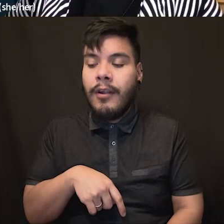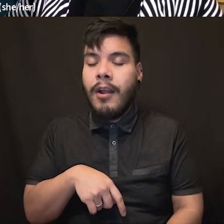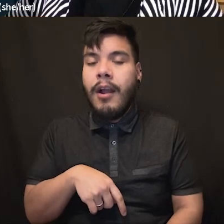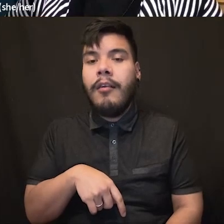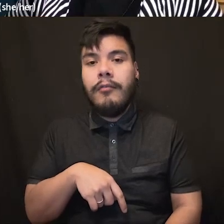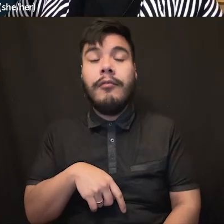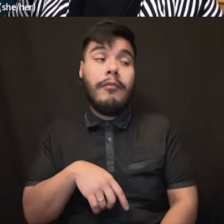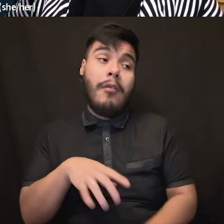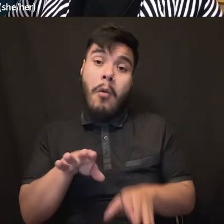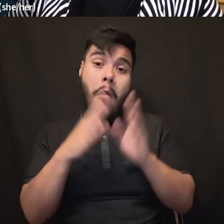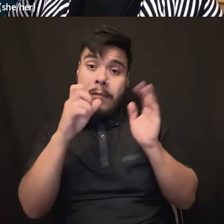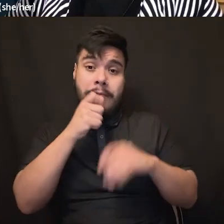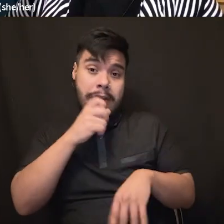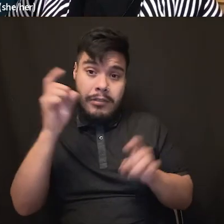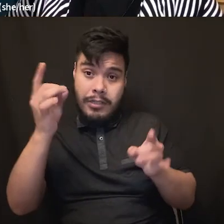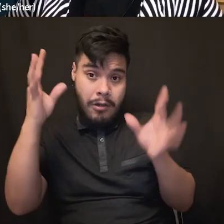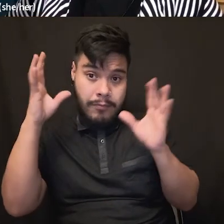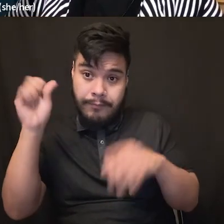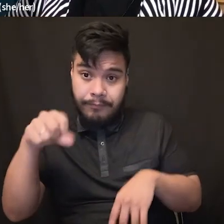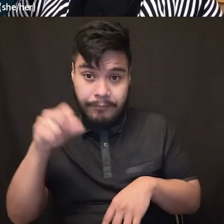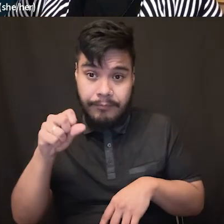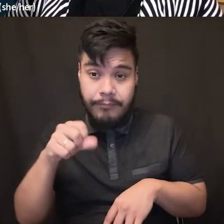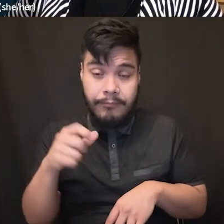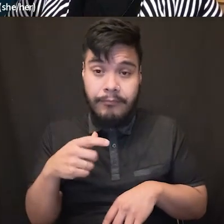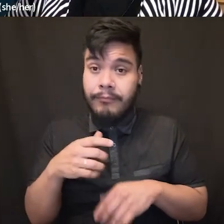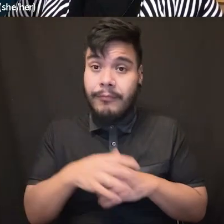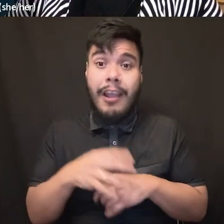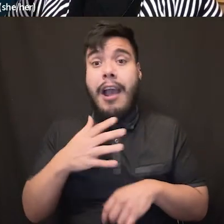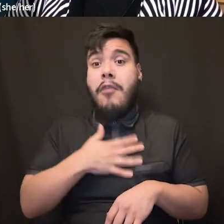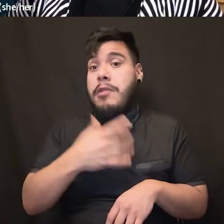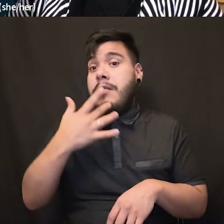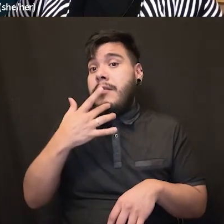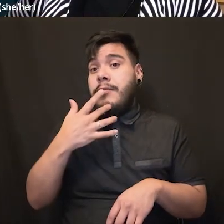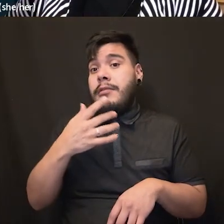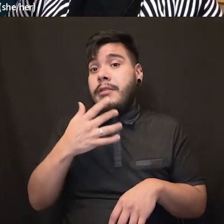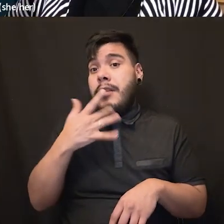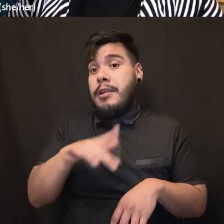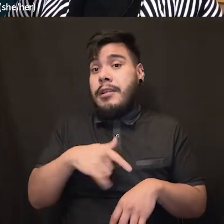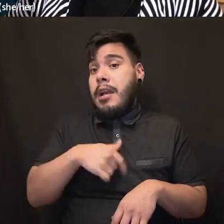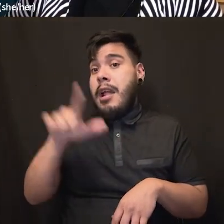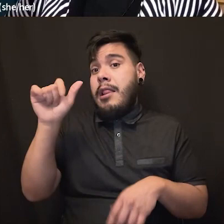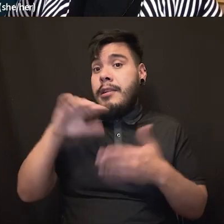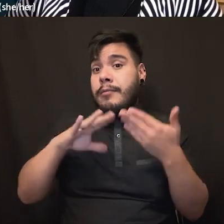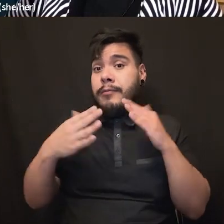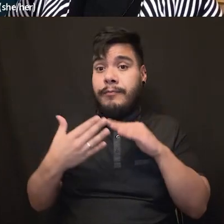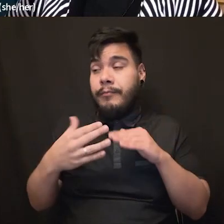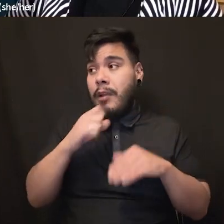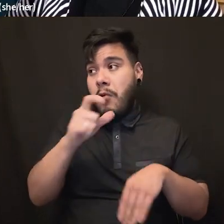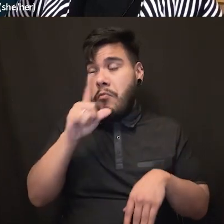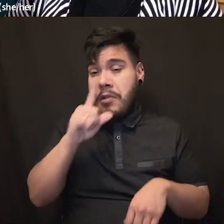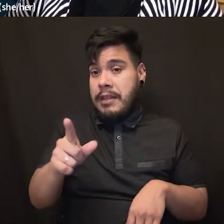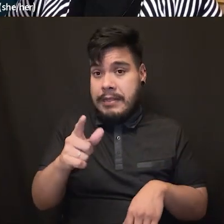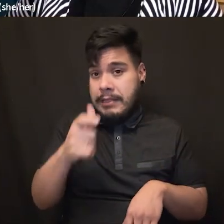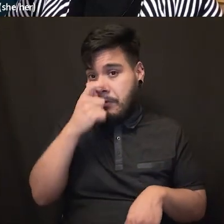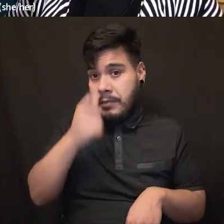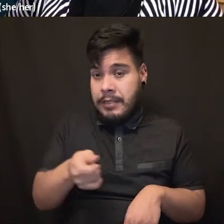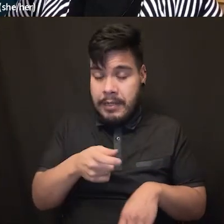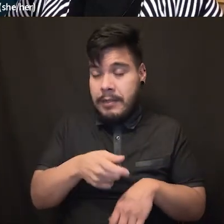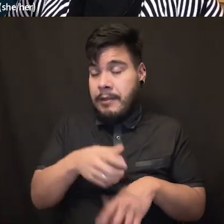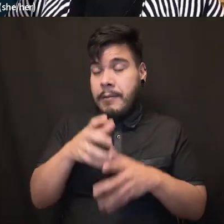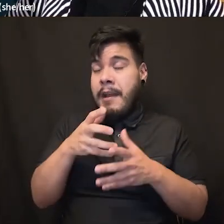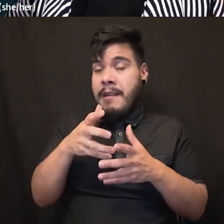open mics are terrible. And so when I said like I had the luxury of like an LA community that isn't really like into making fat jokes, I was not including the open mic